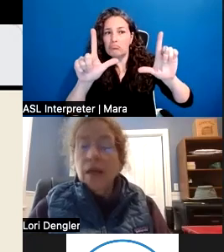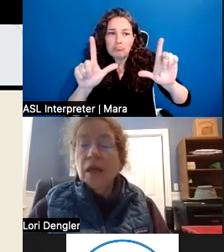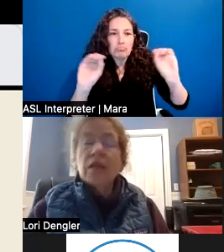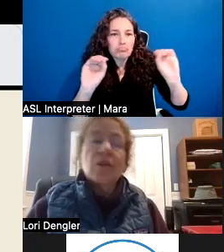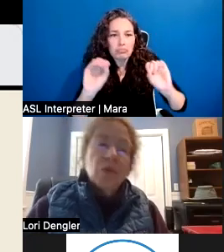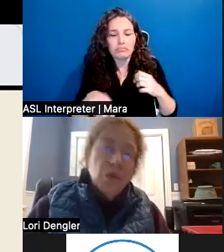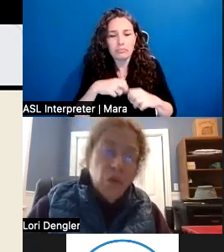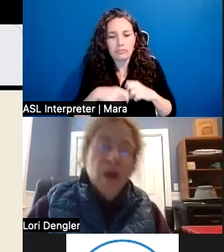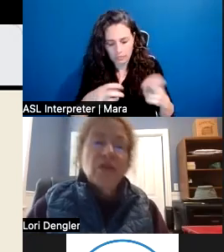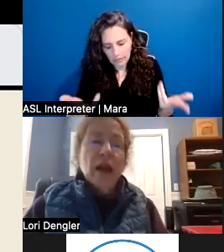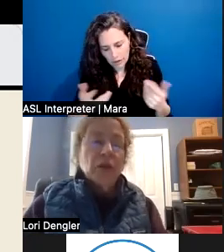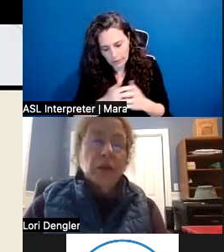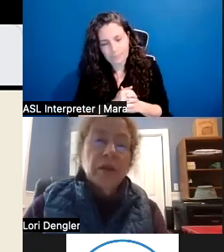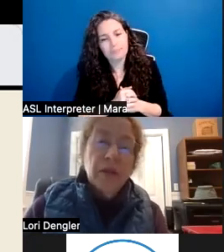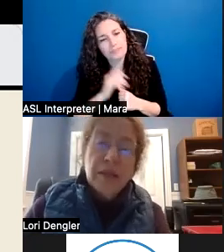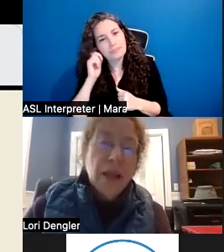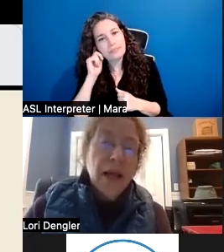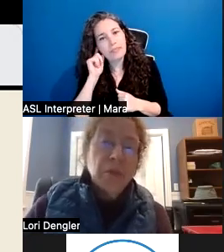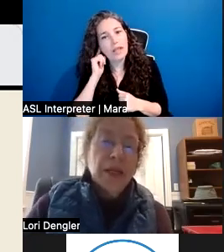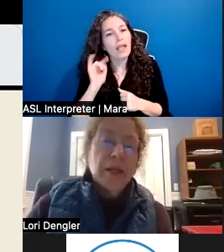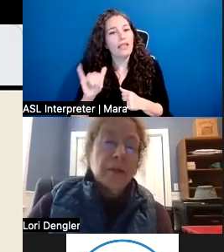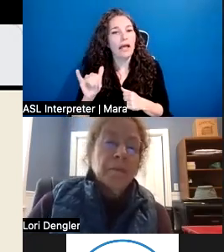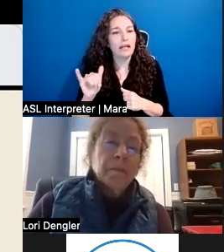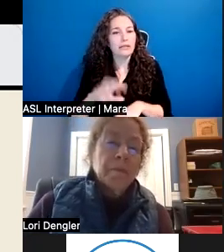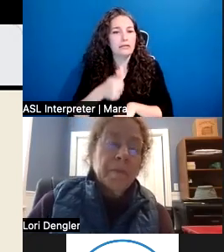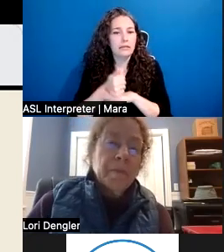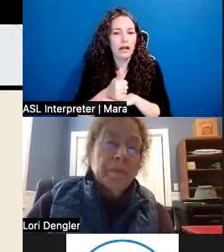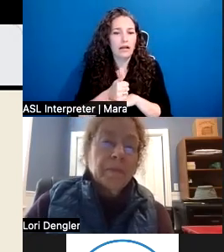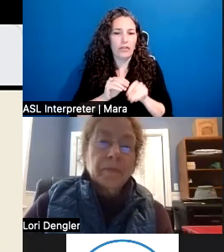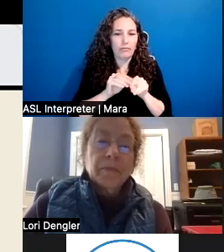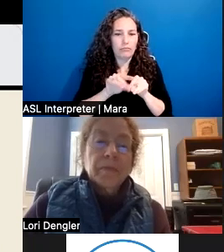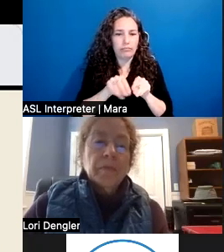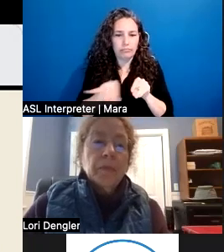faulting is one factor. Next slide, please.